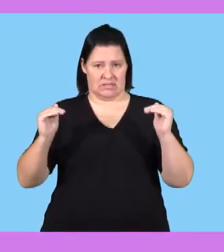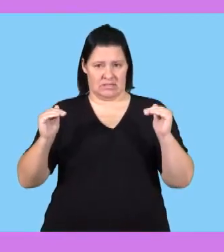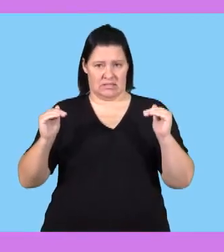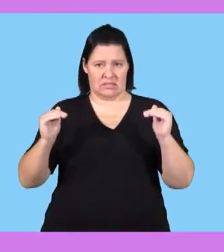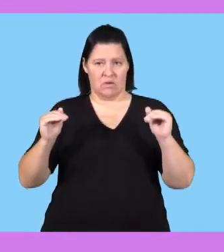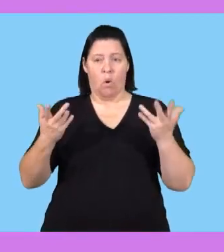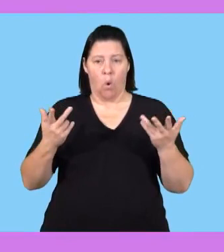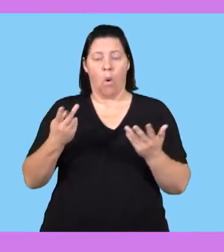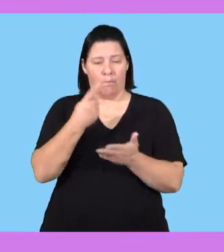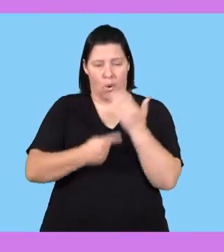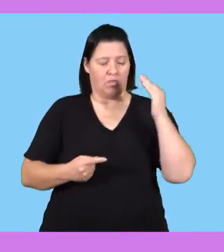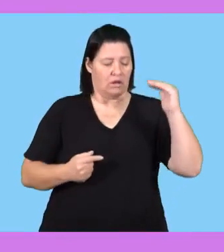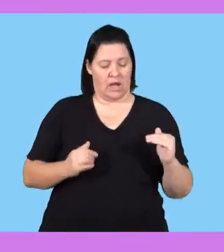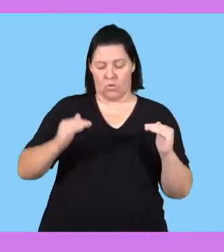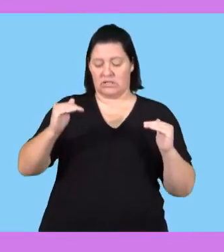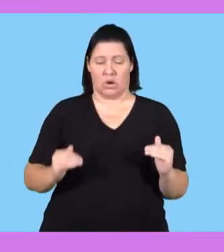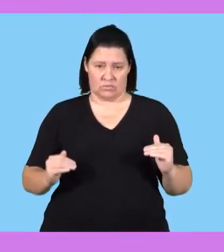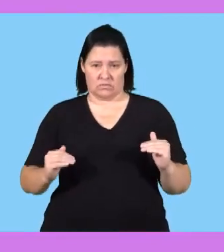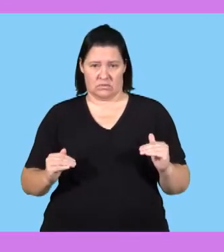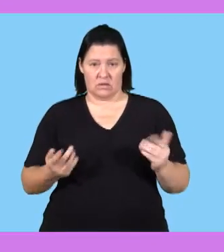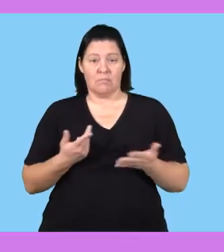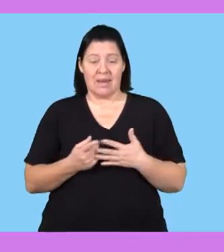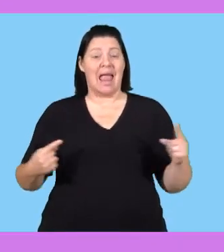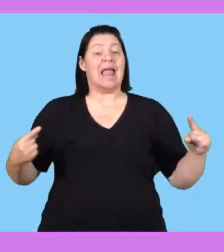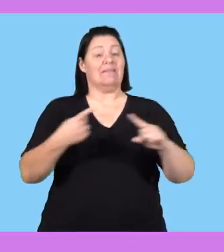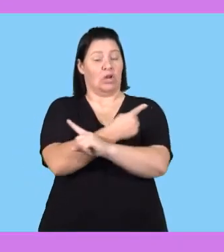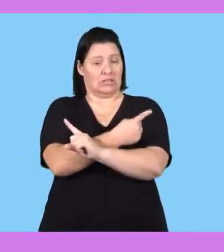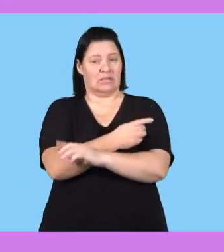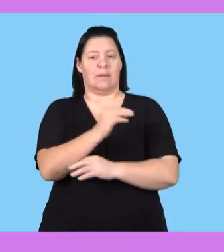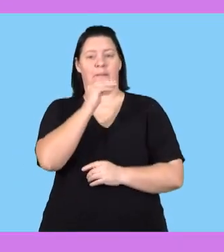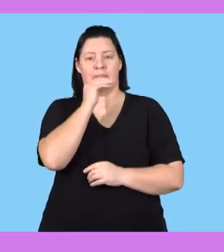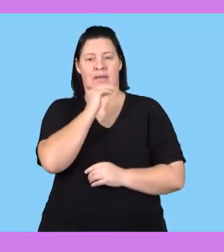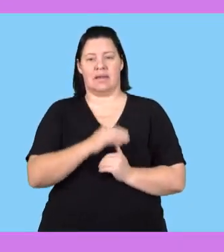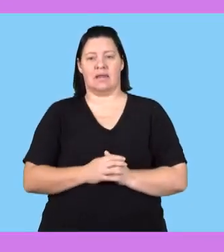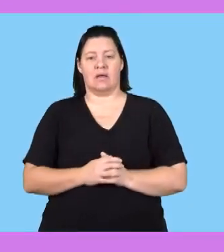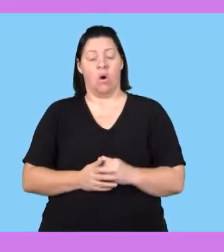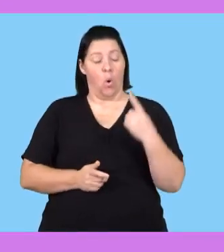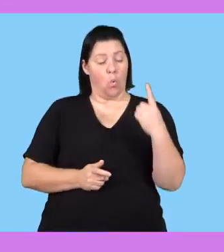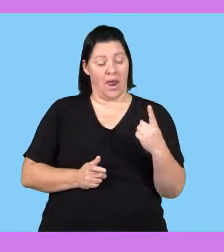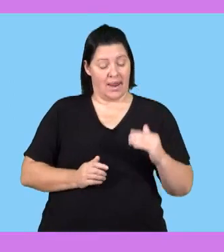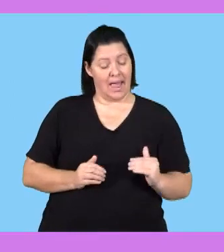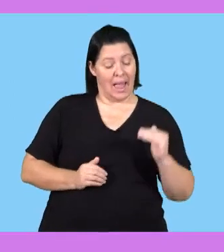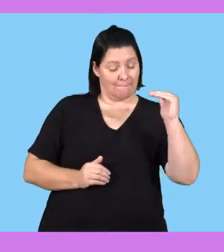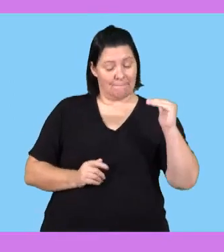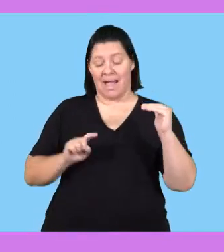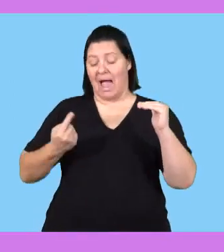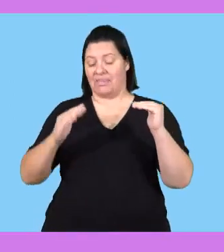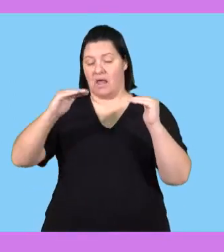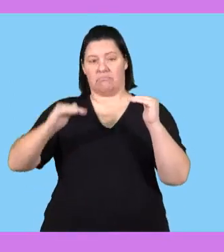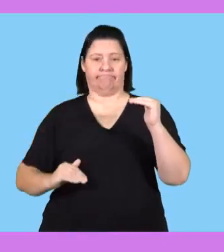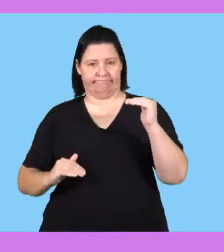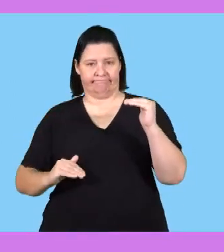both variables are decreasing. And when it's inversely proportional, is when one